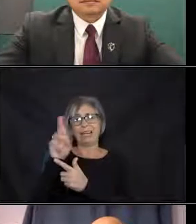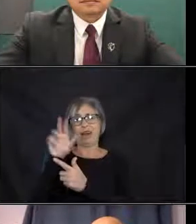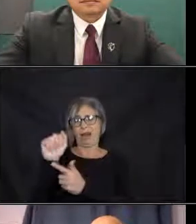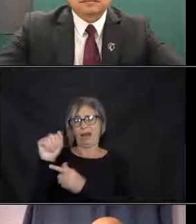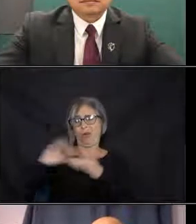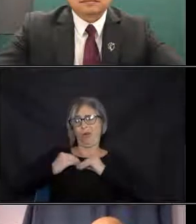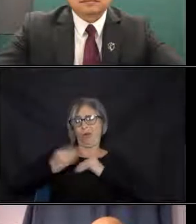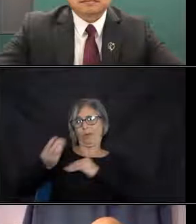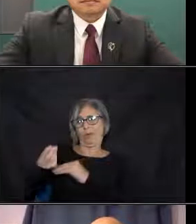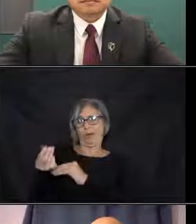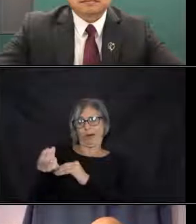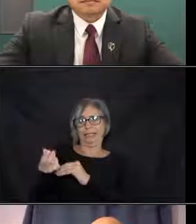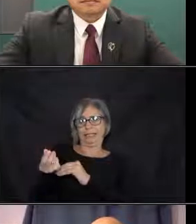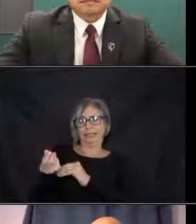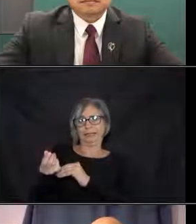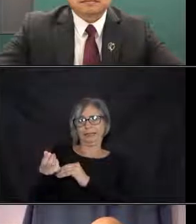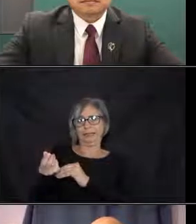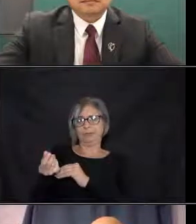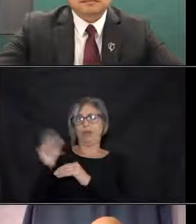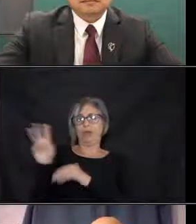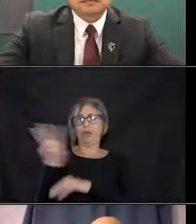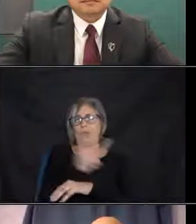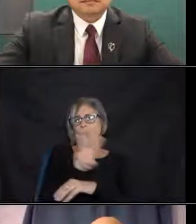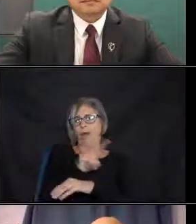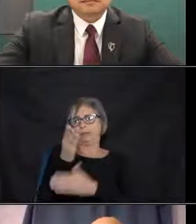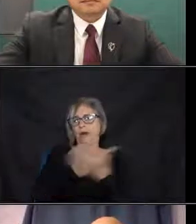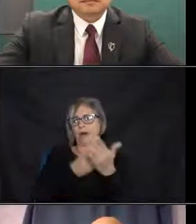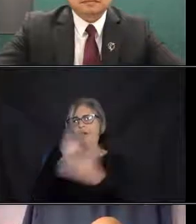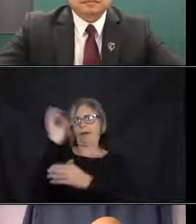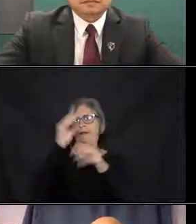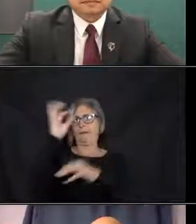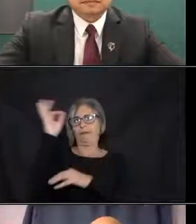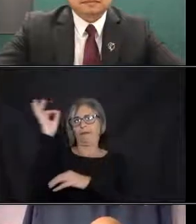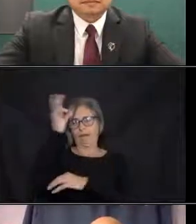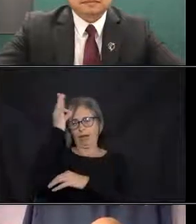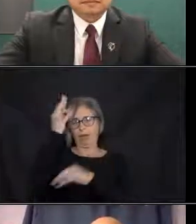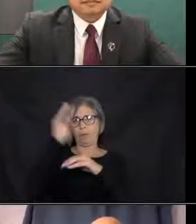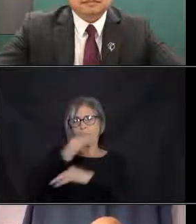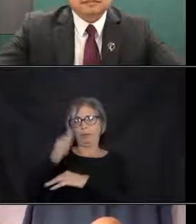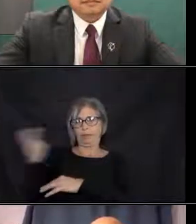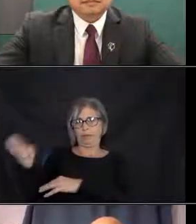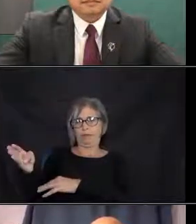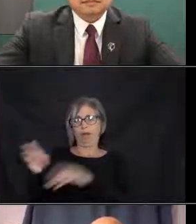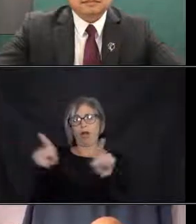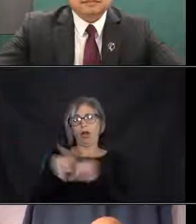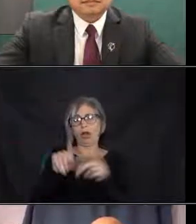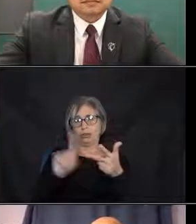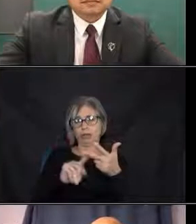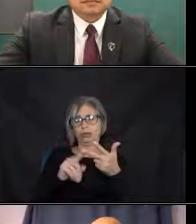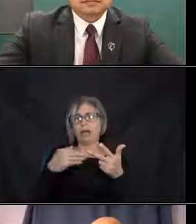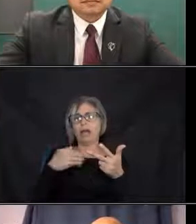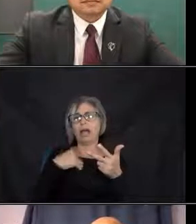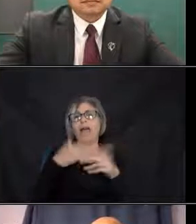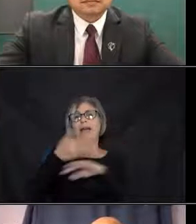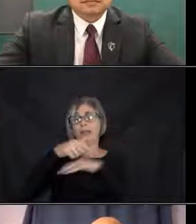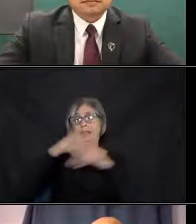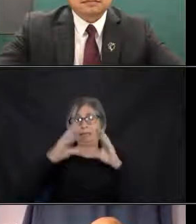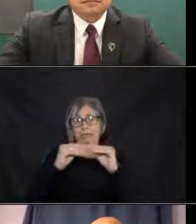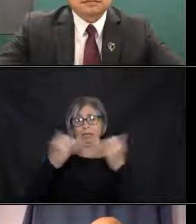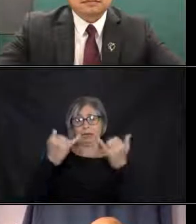property on the west side of Federal and Boynton Beach Boulevard. And also, I know after this meeting is